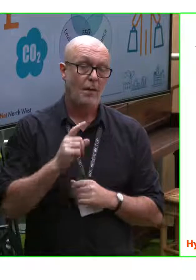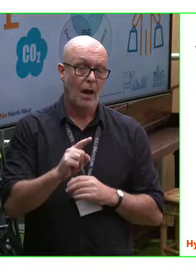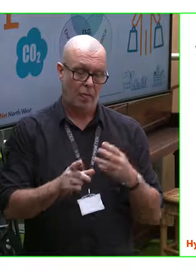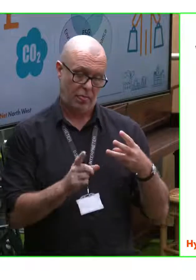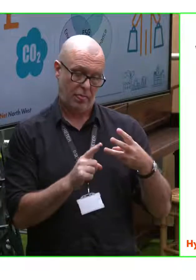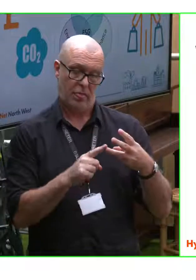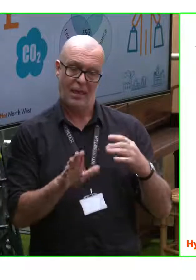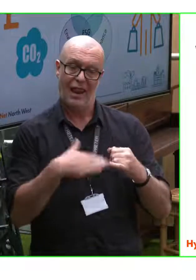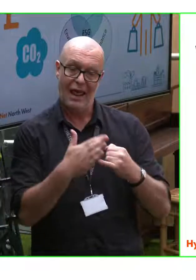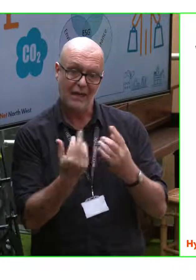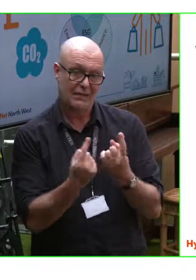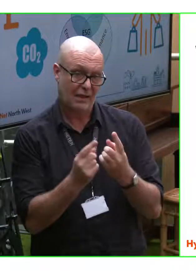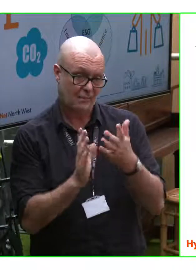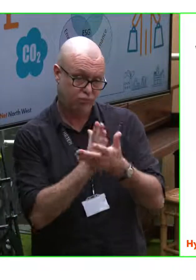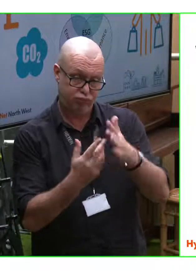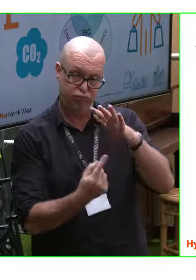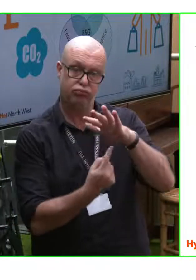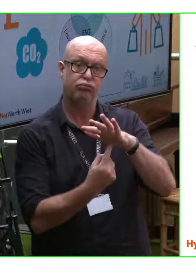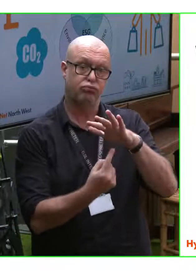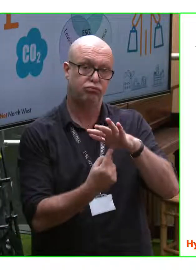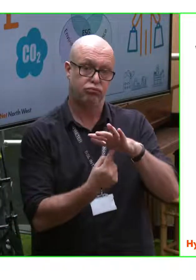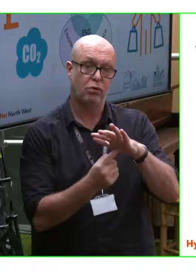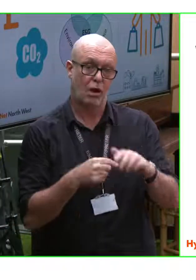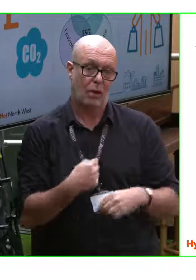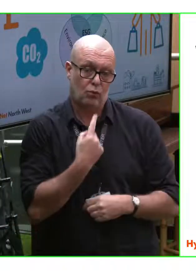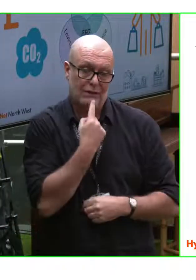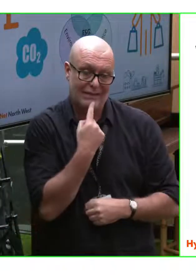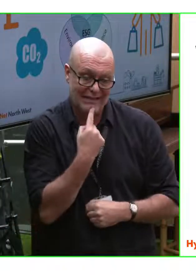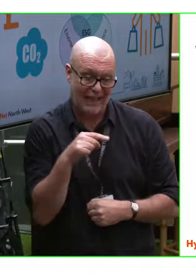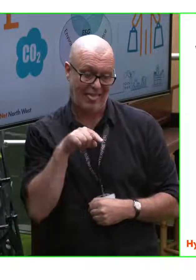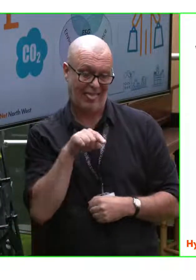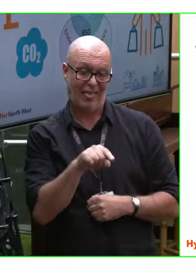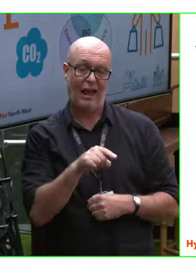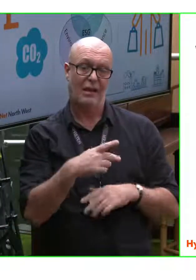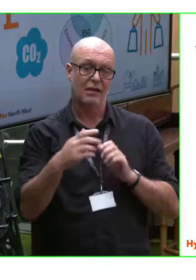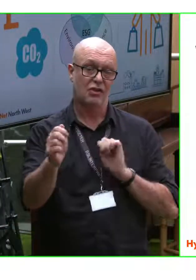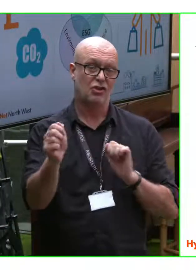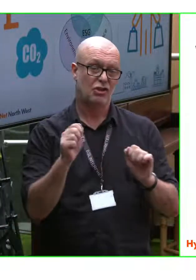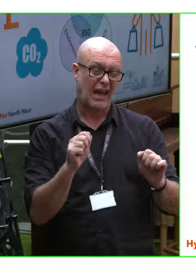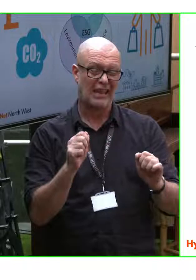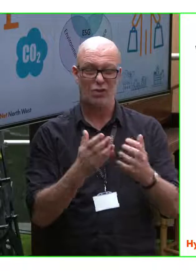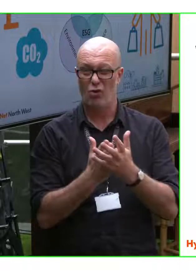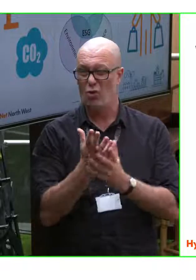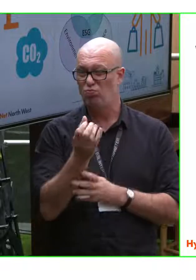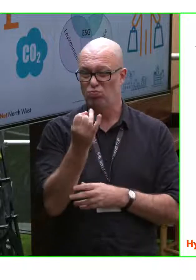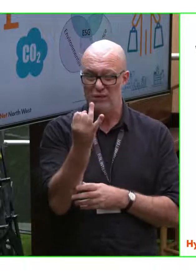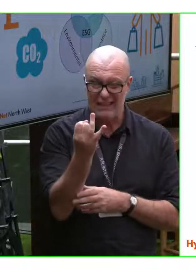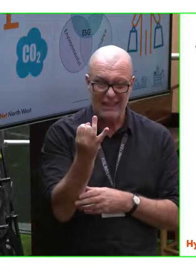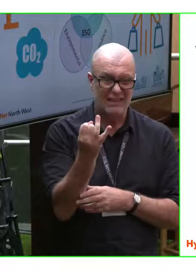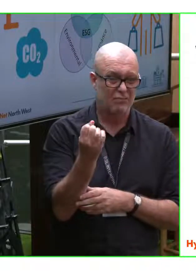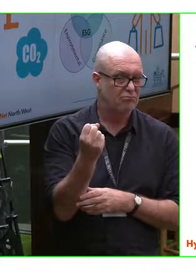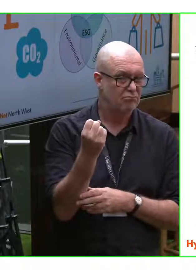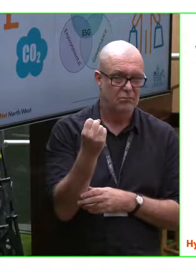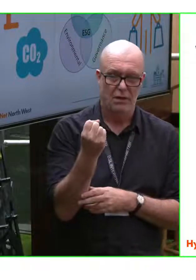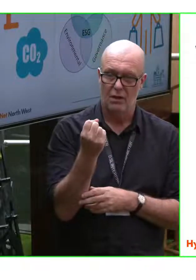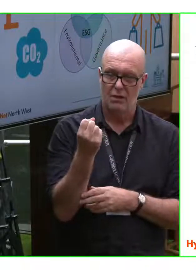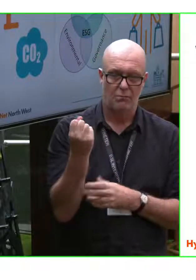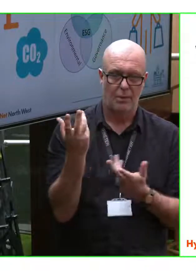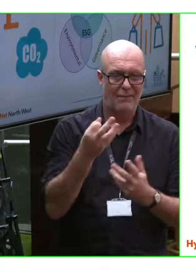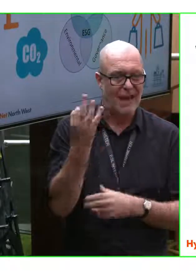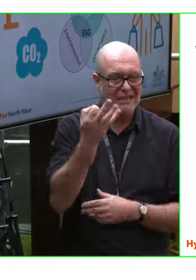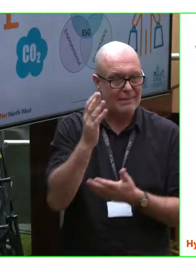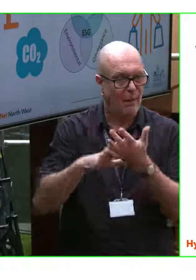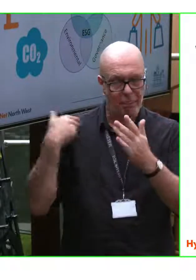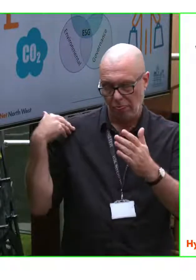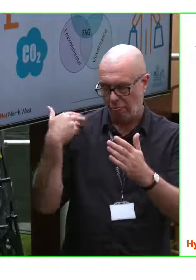which is absolutely so important, and I would say has changed over the last 6, 12, 18 months in the work that we've been